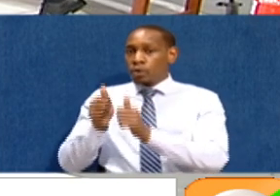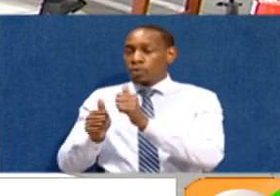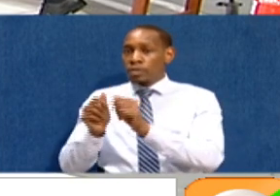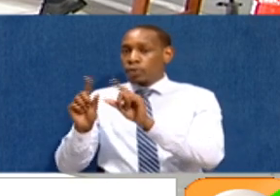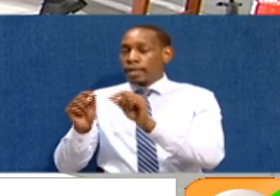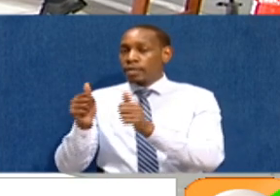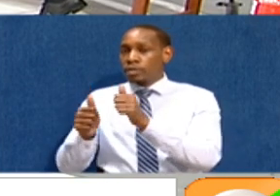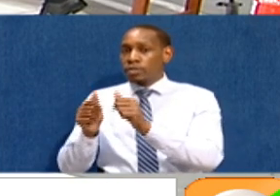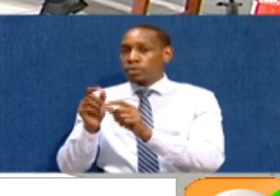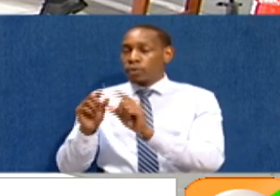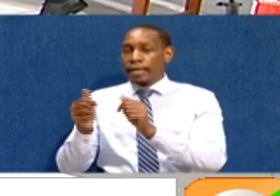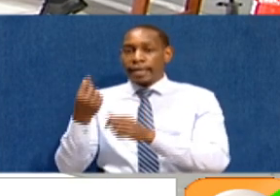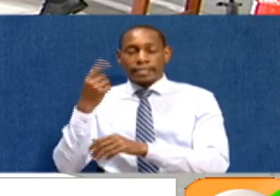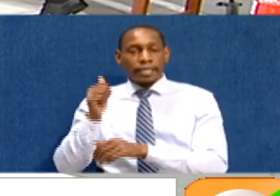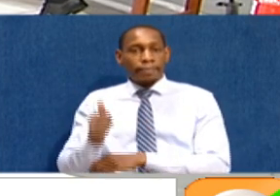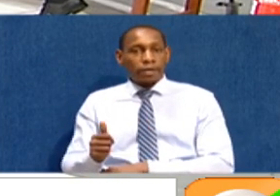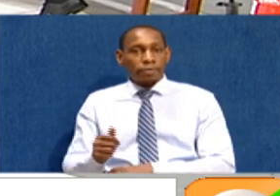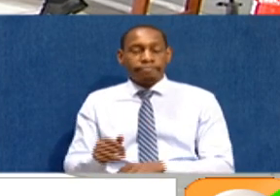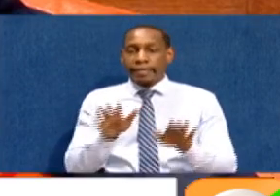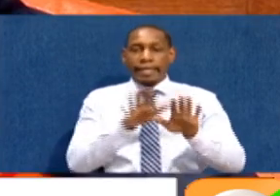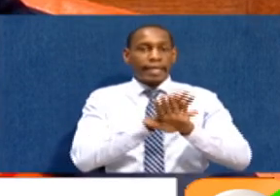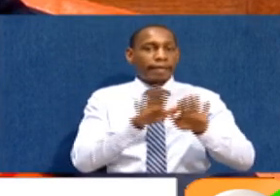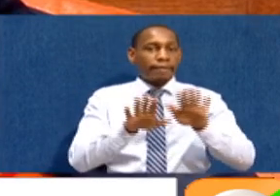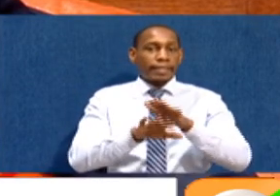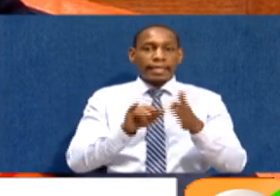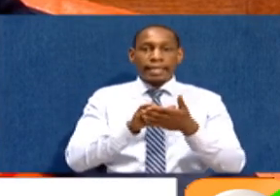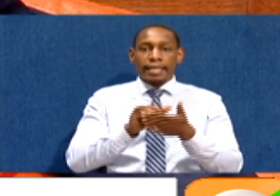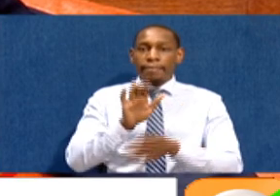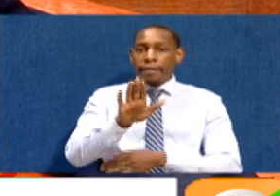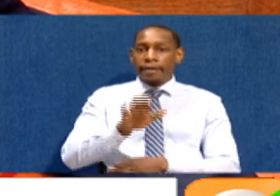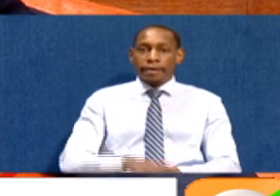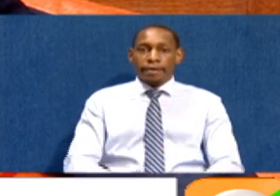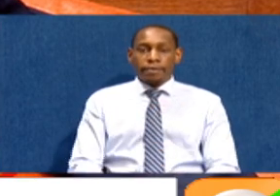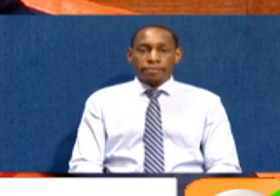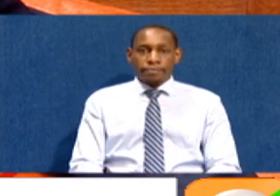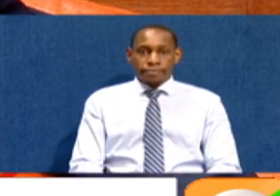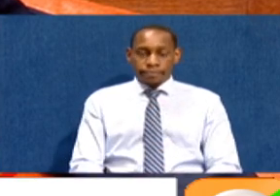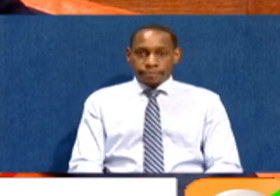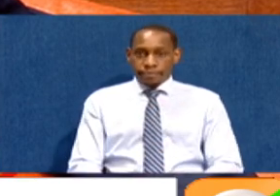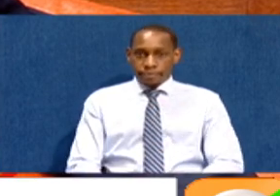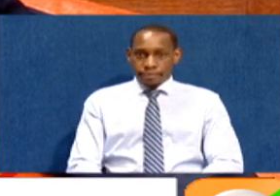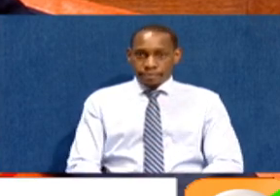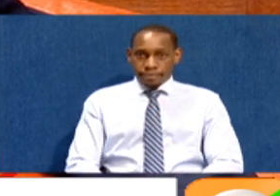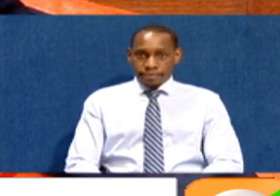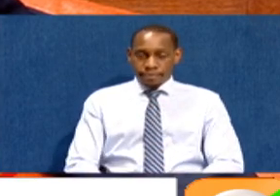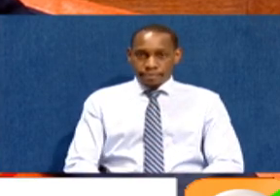you struggling with? Which part are you struggling with? Everything that he has said.